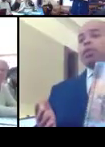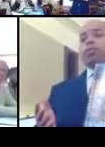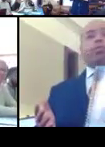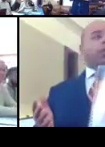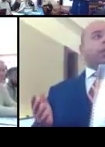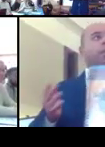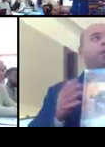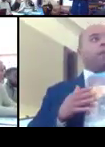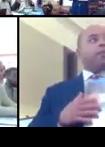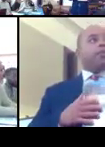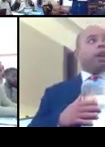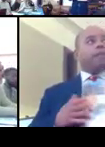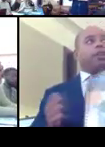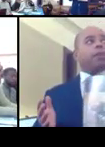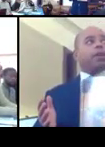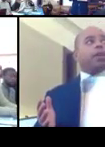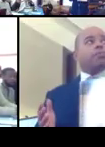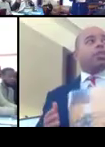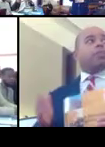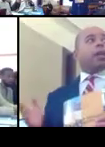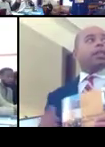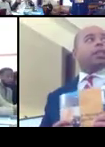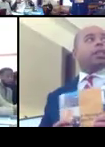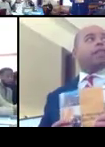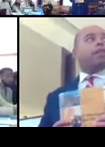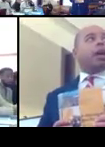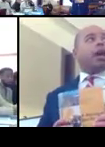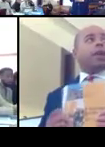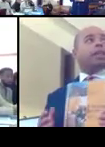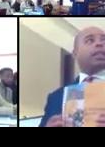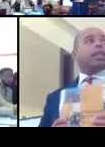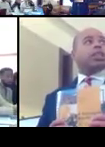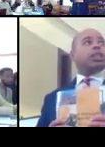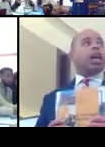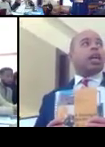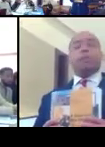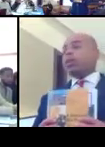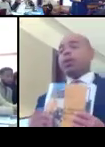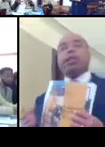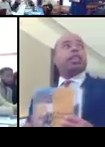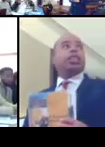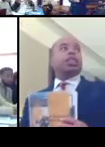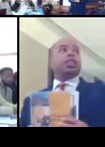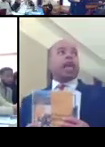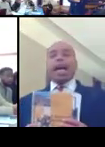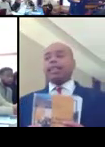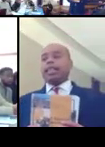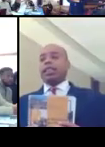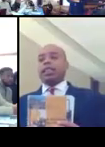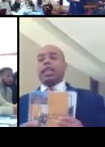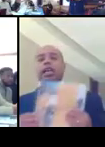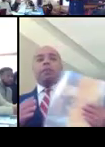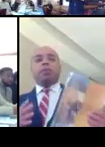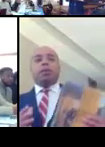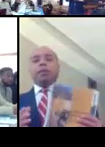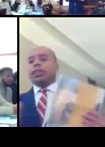had working groups with a number of members of the community, city planning staff, residents, community organizations, the